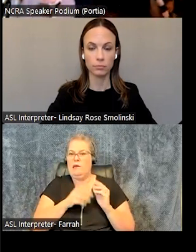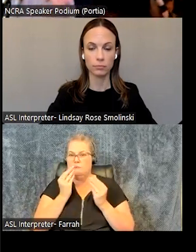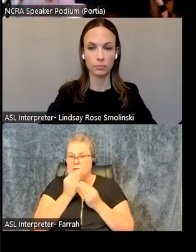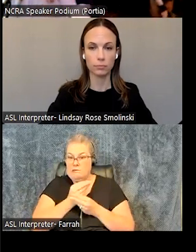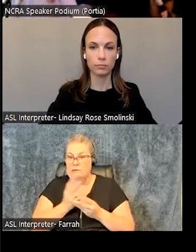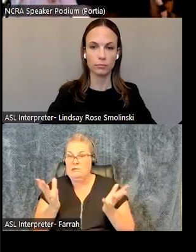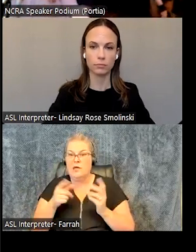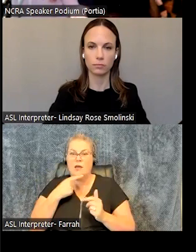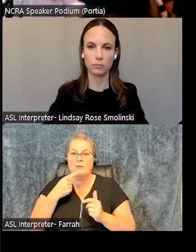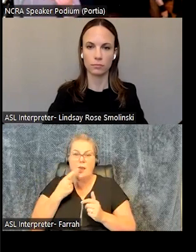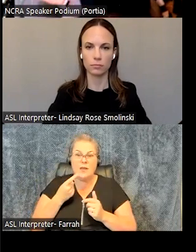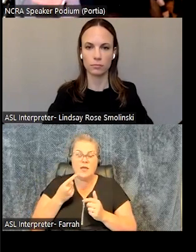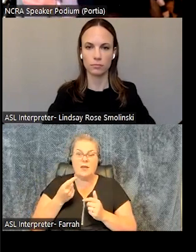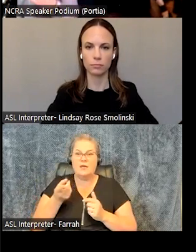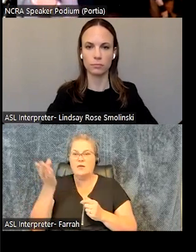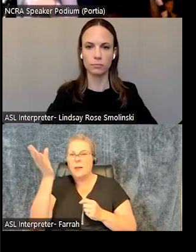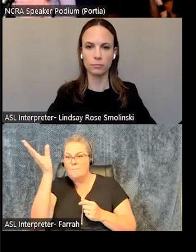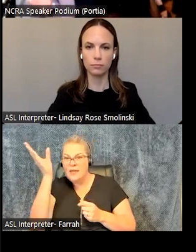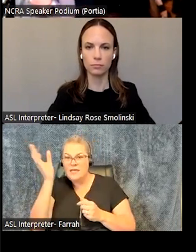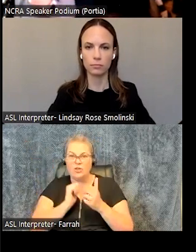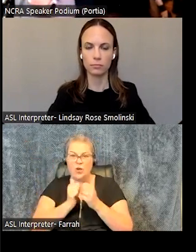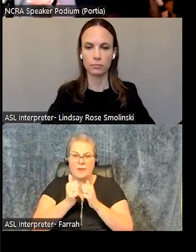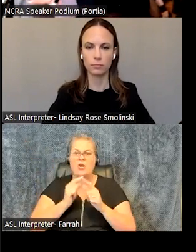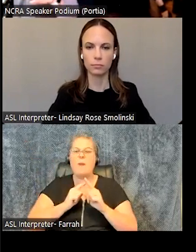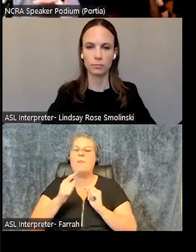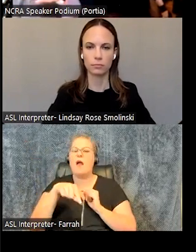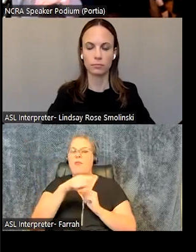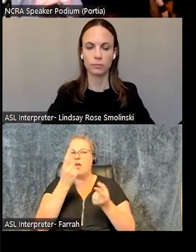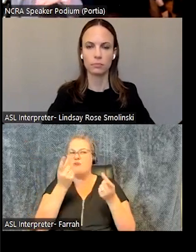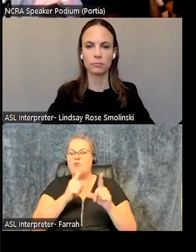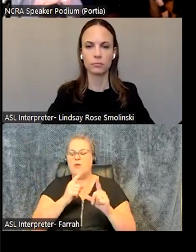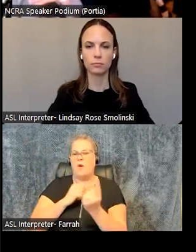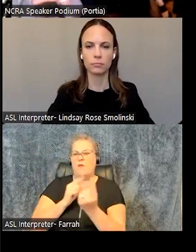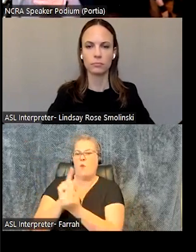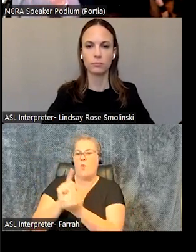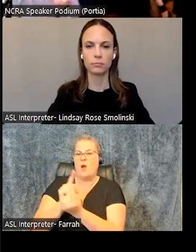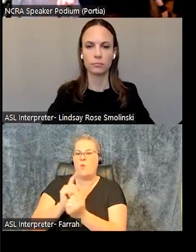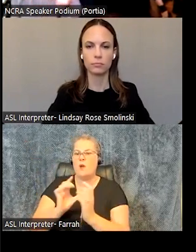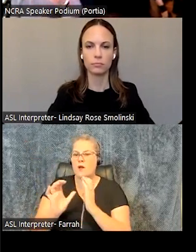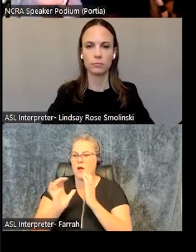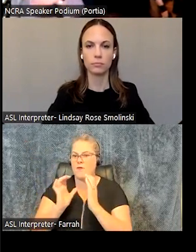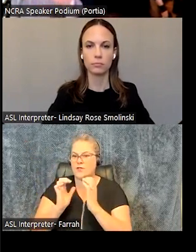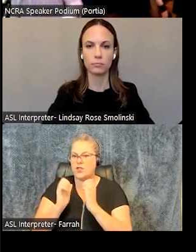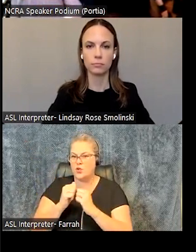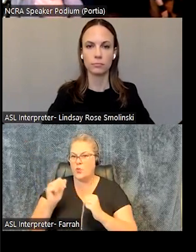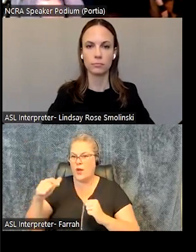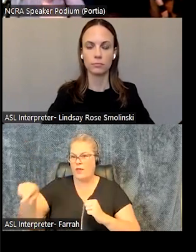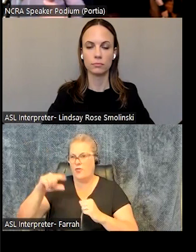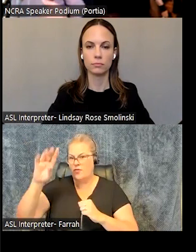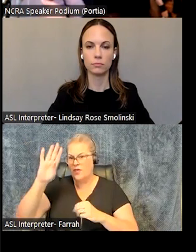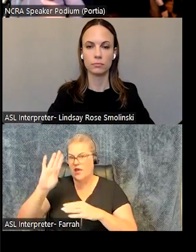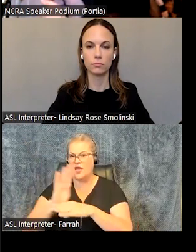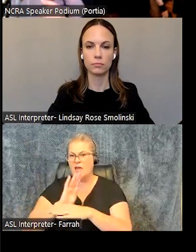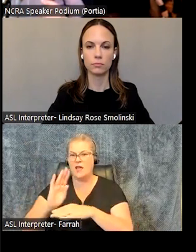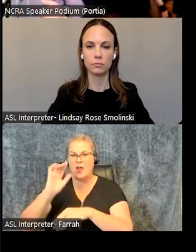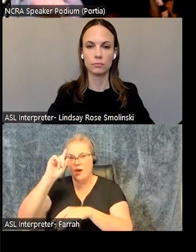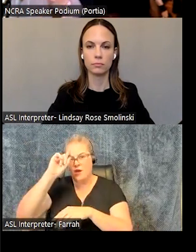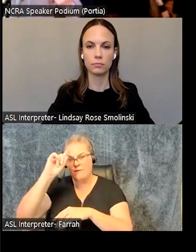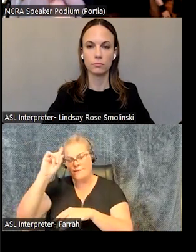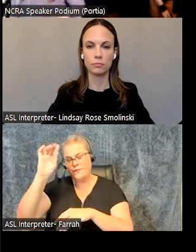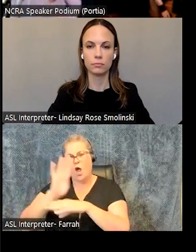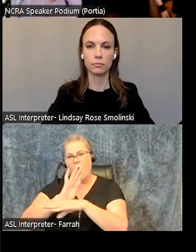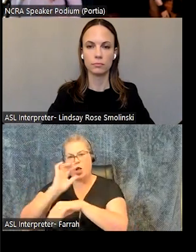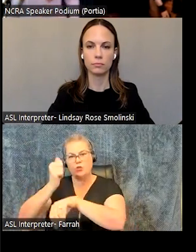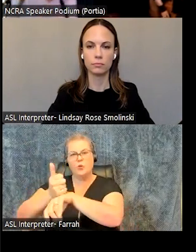public pitch competition, but they do agree to have those one-on-one conversations with the entrepreneurs that might be using their product.